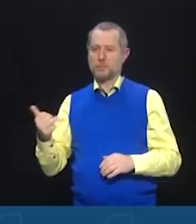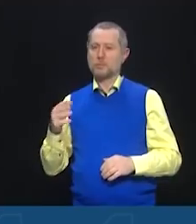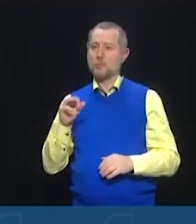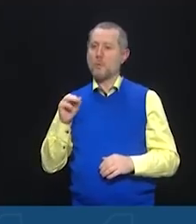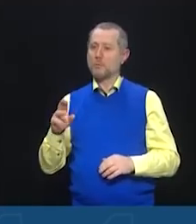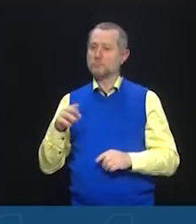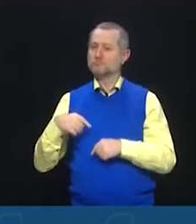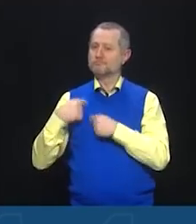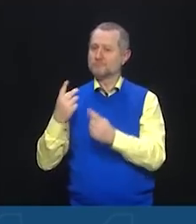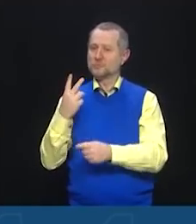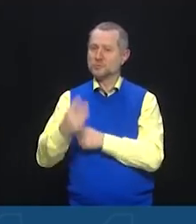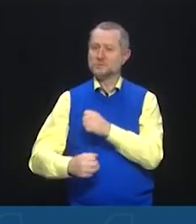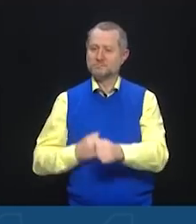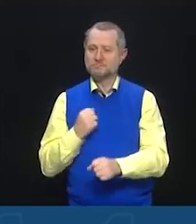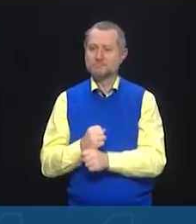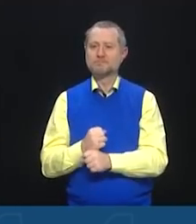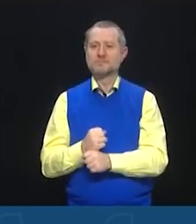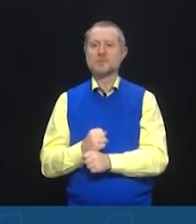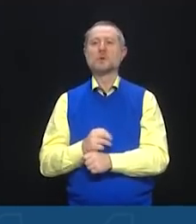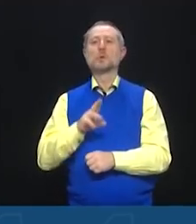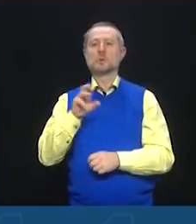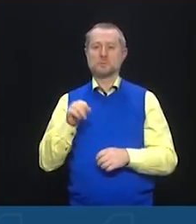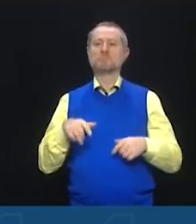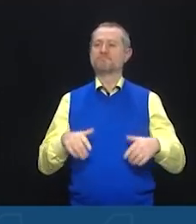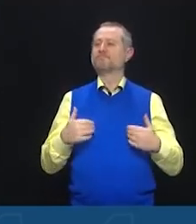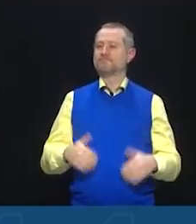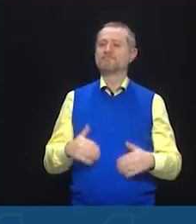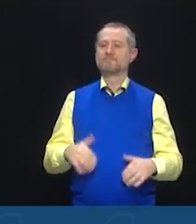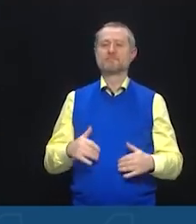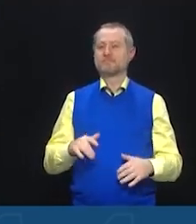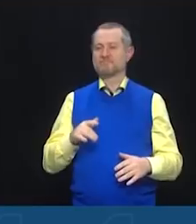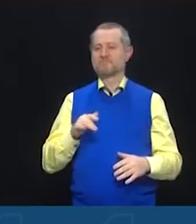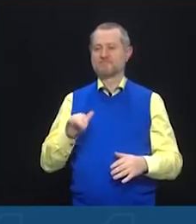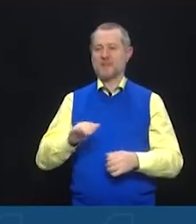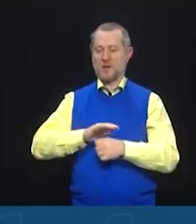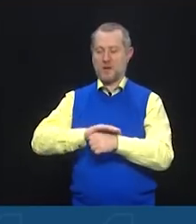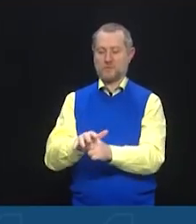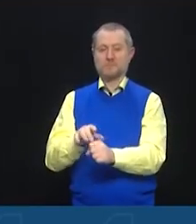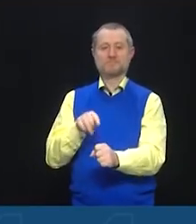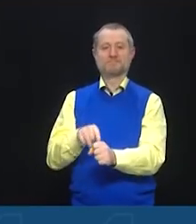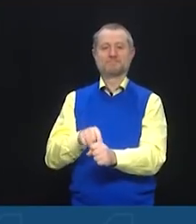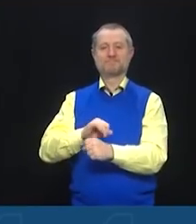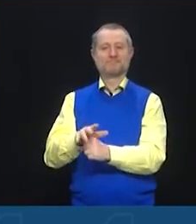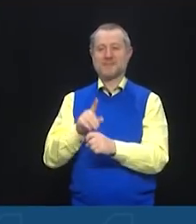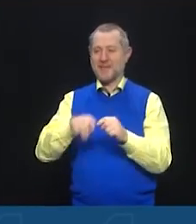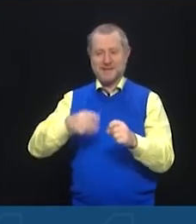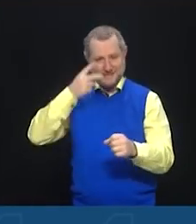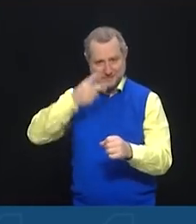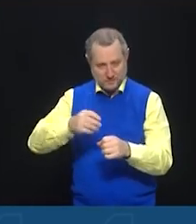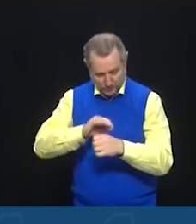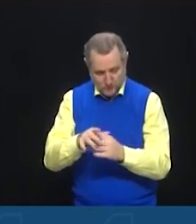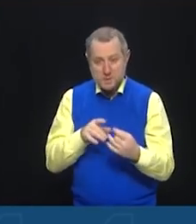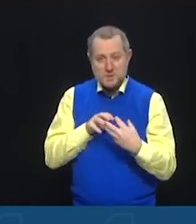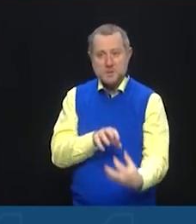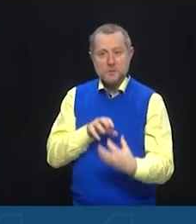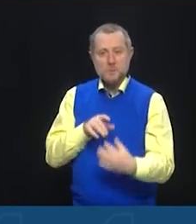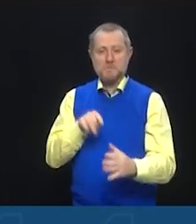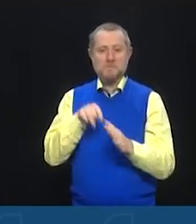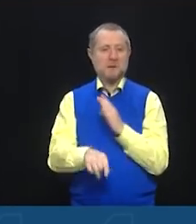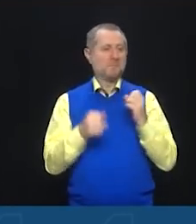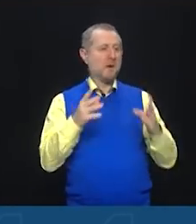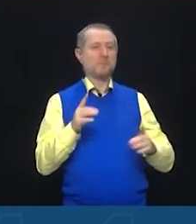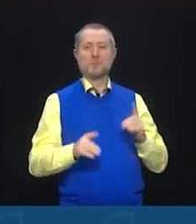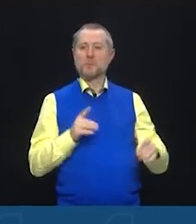years where our country has been under siege by this unseen assailant, but is one that has taken thousands of lives of Americans and New